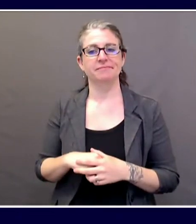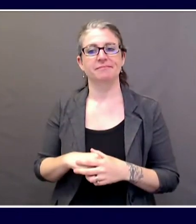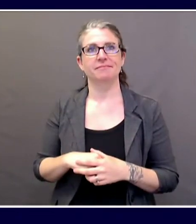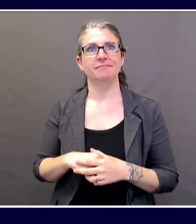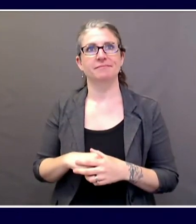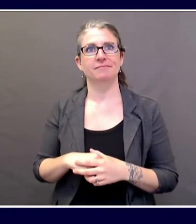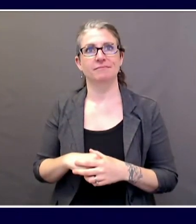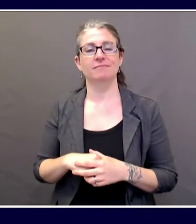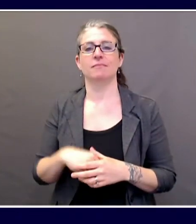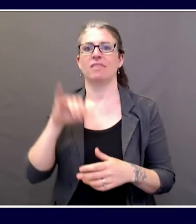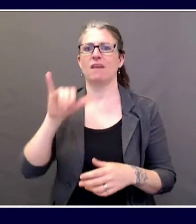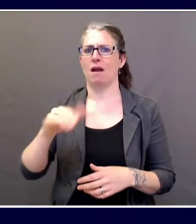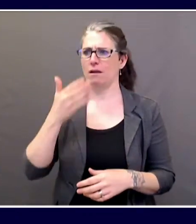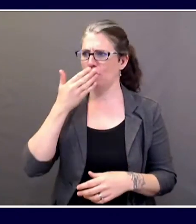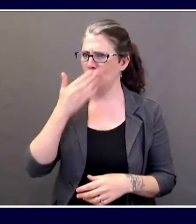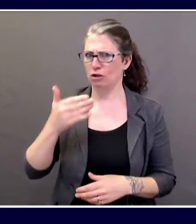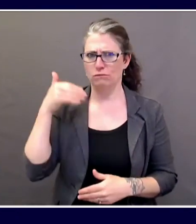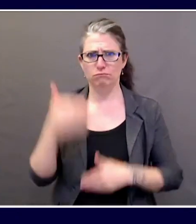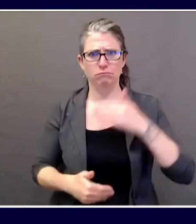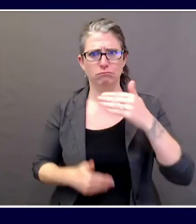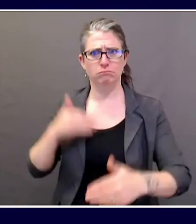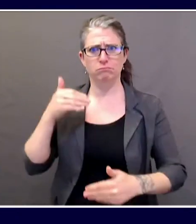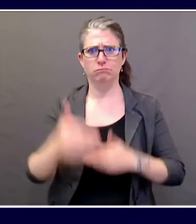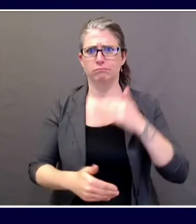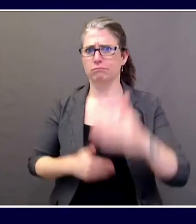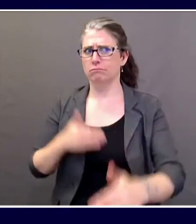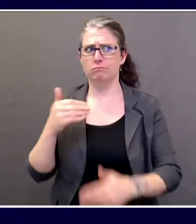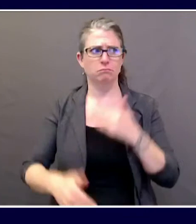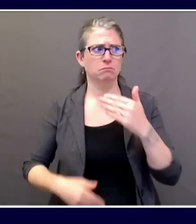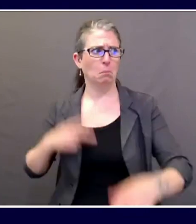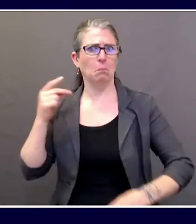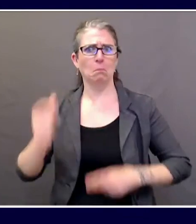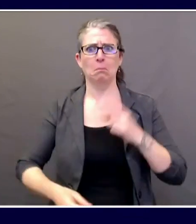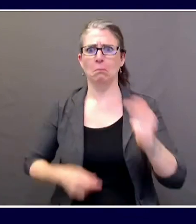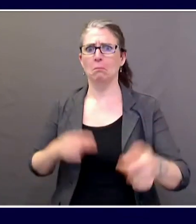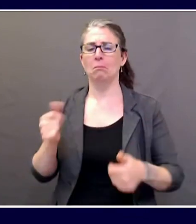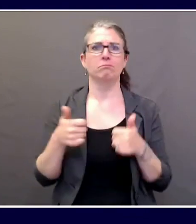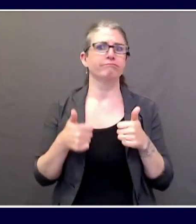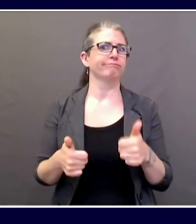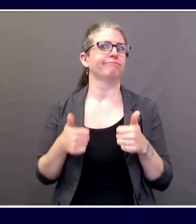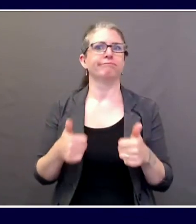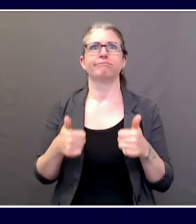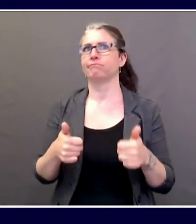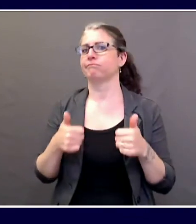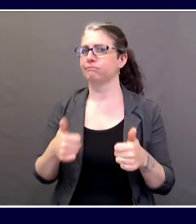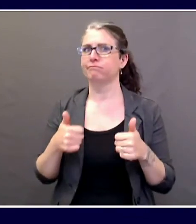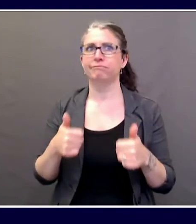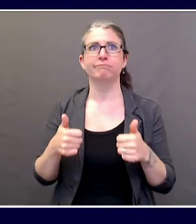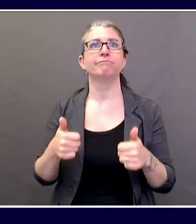progress. Right now, Maine is administering approximately